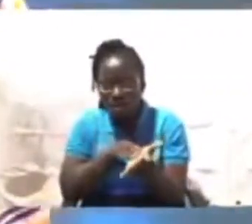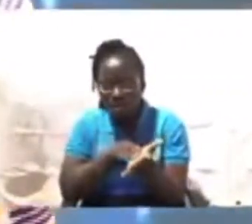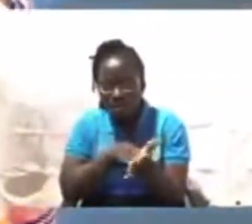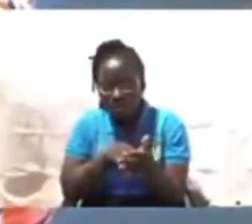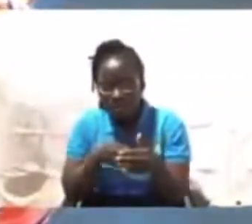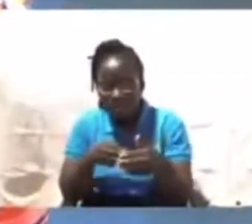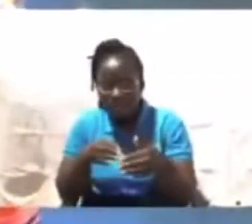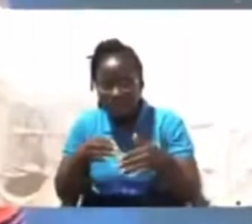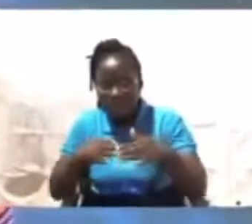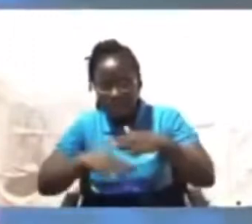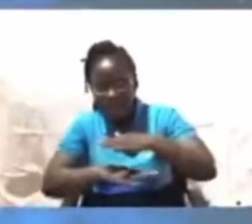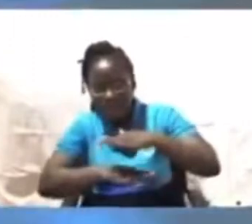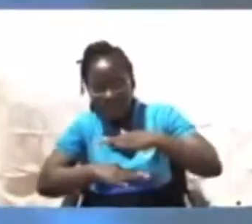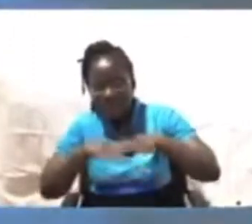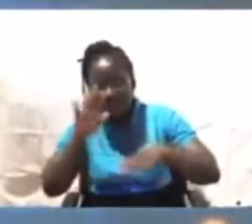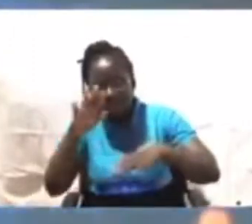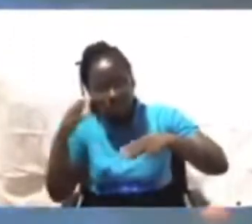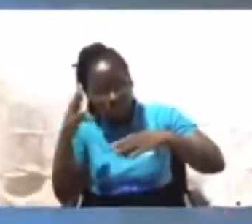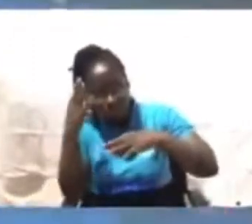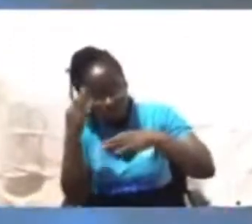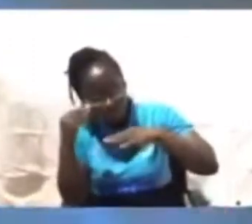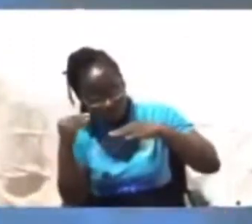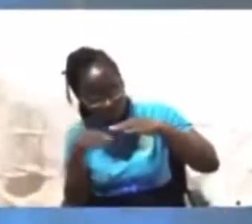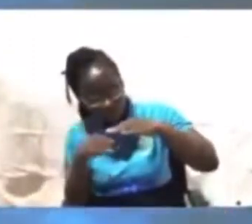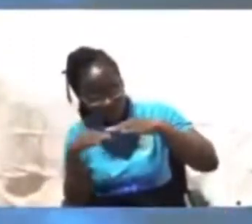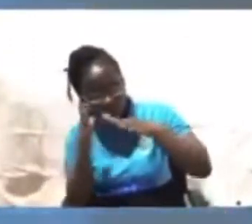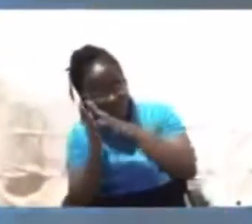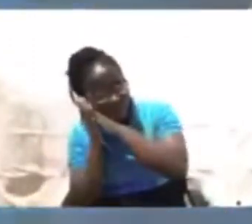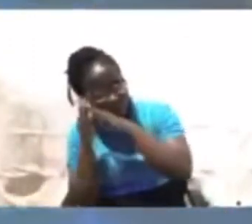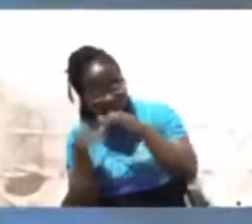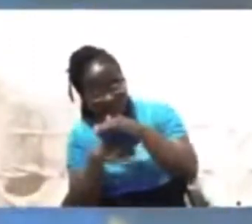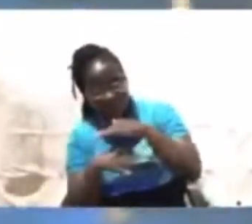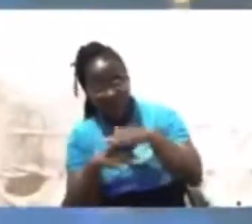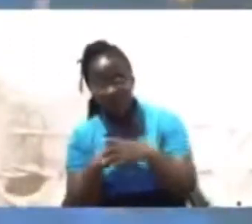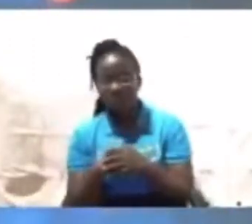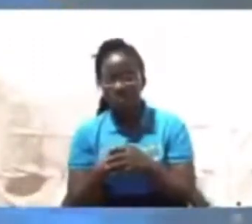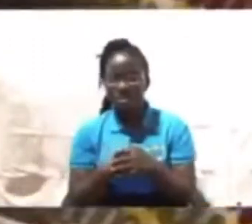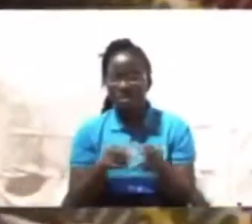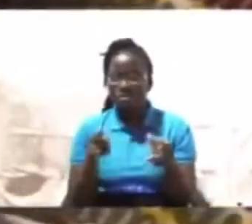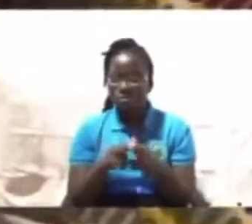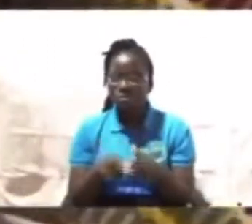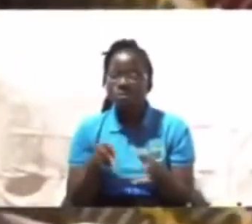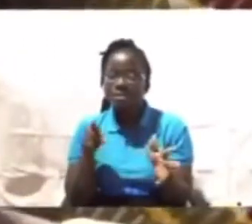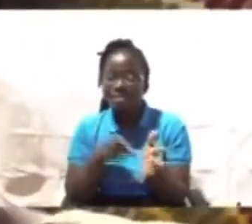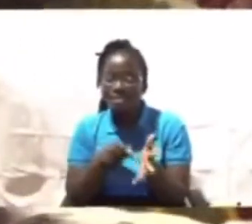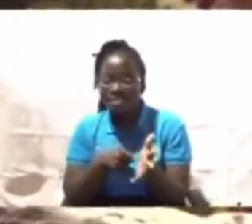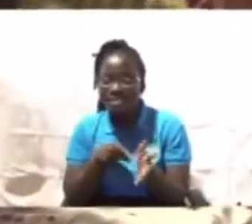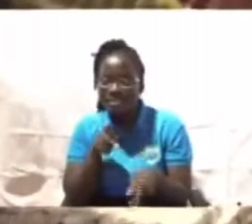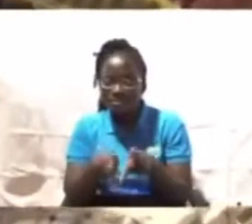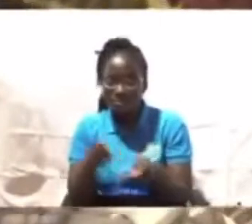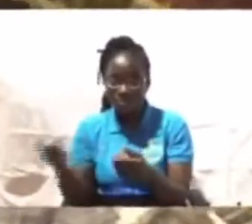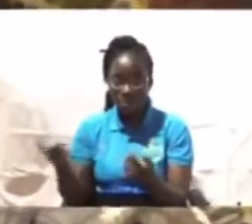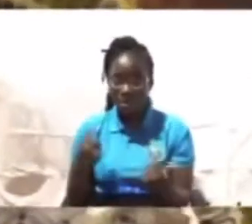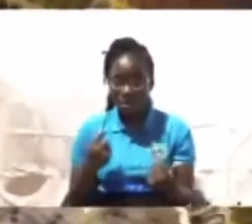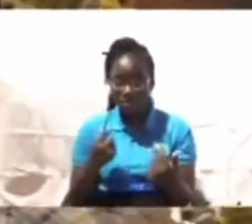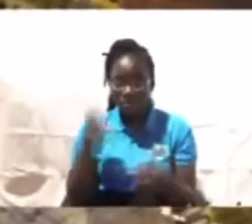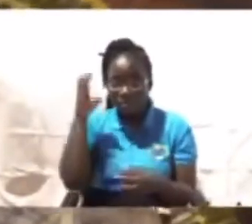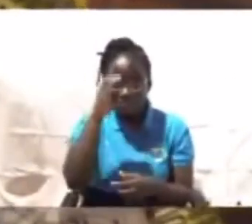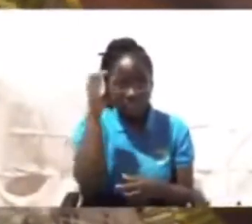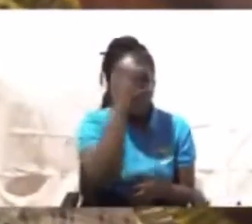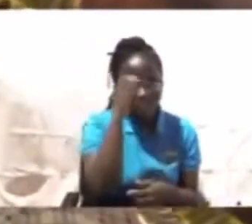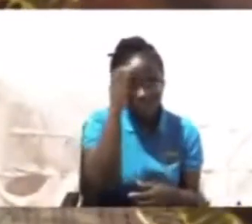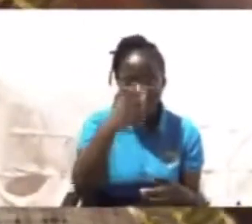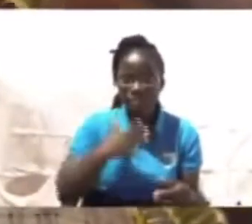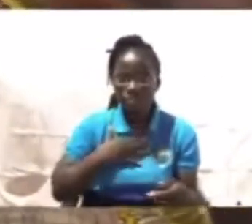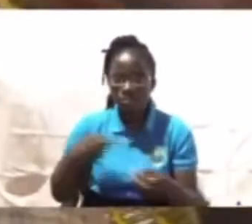Almost a man whom she, and I'm say, yes. Man whom she, by yes, Christo, 80 days with more timemo. A drone, I must say, my dinner, almost said, Pastor